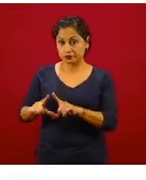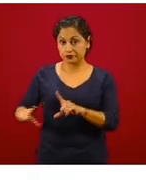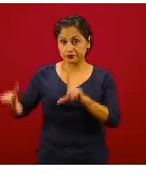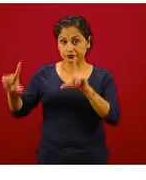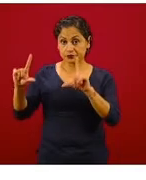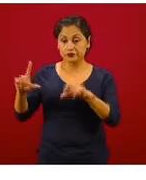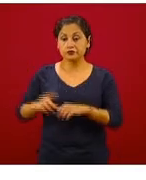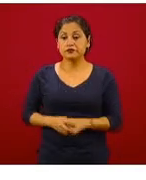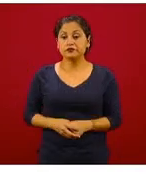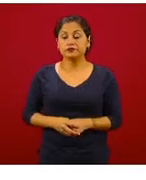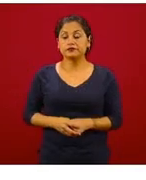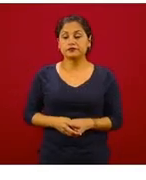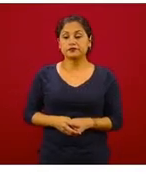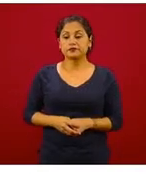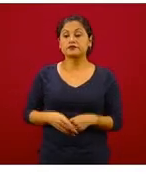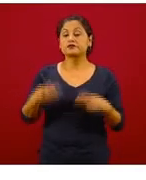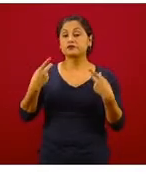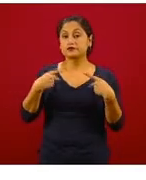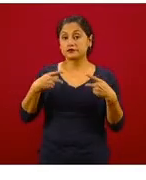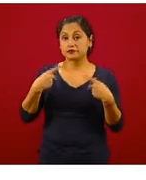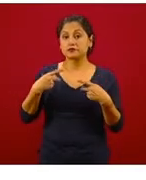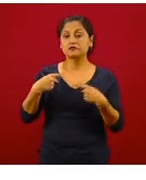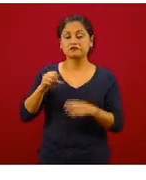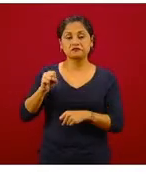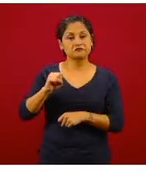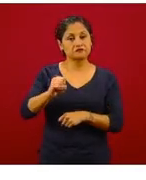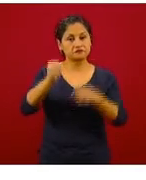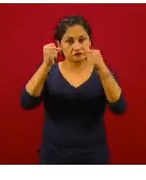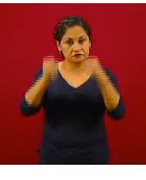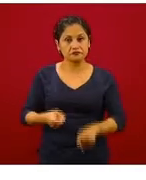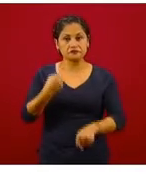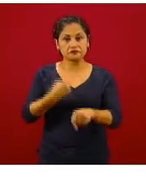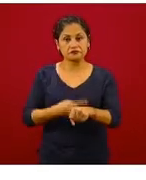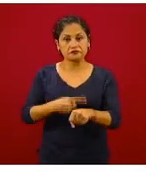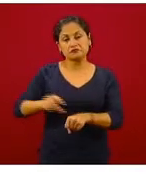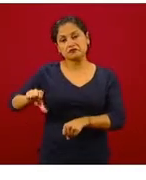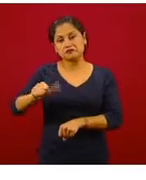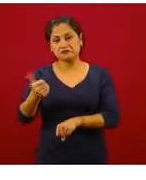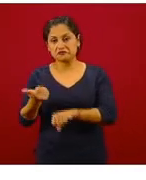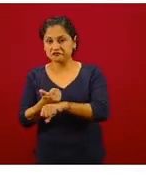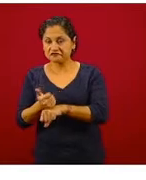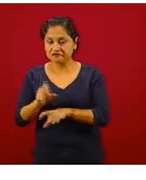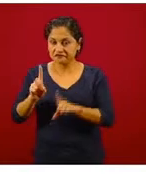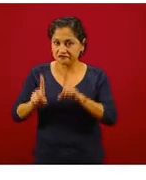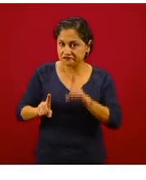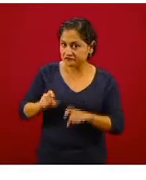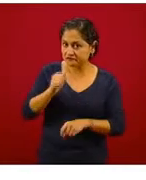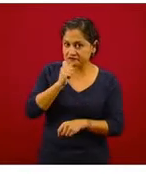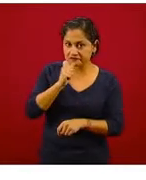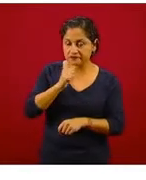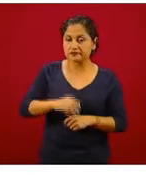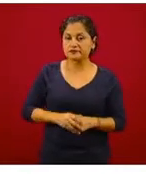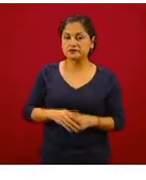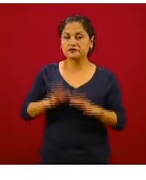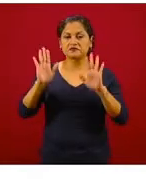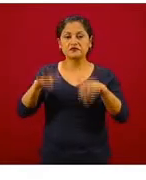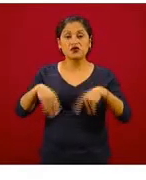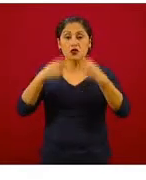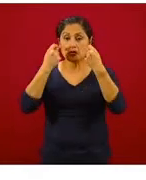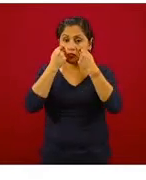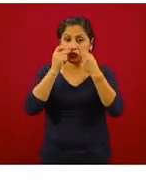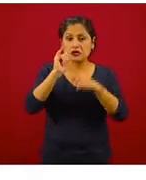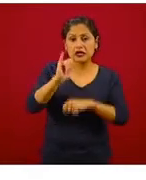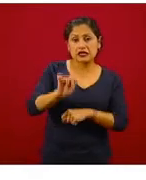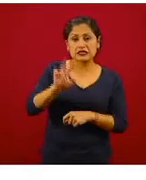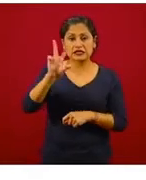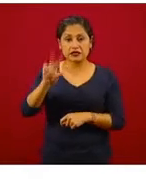position. Over here, we have the confirmed cases, the suspected cases represented as a bar graph. Now,